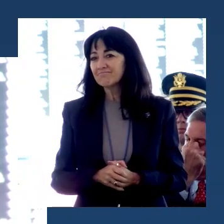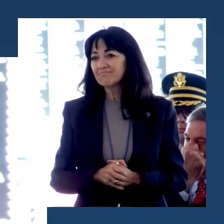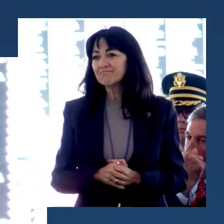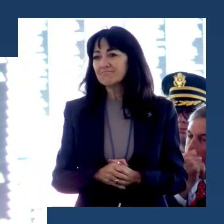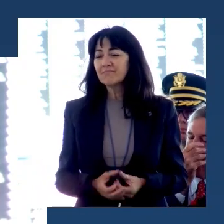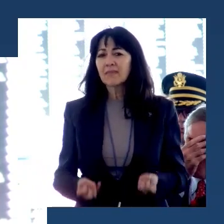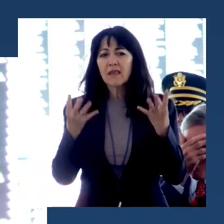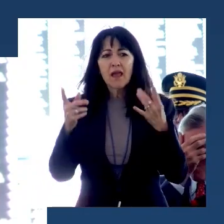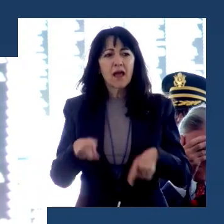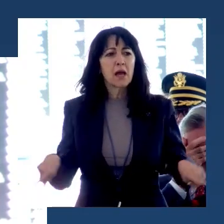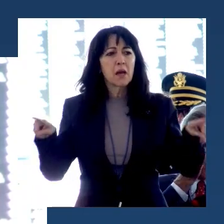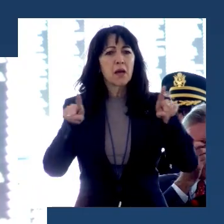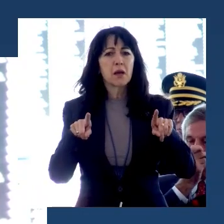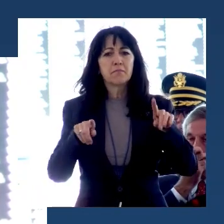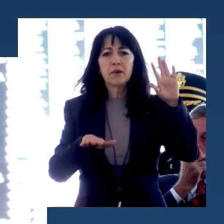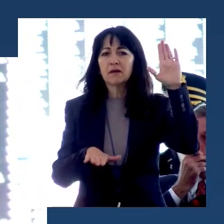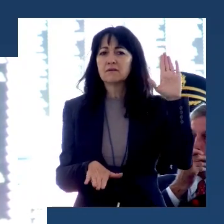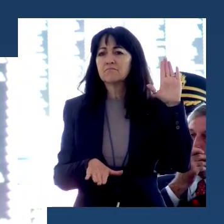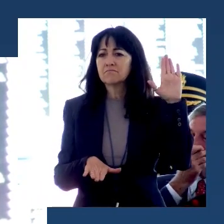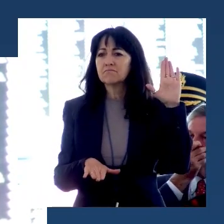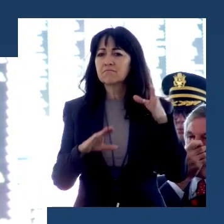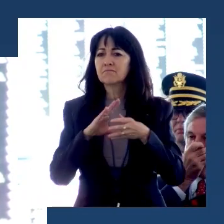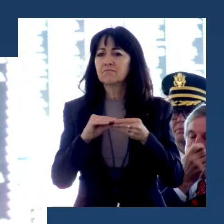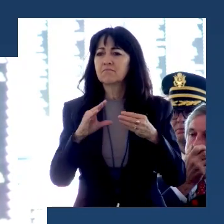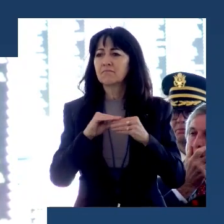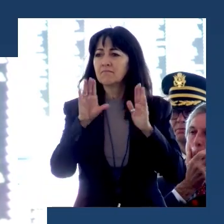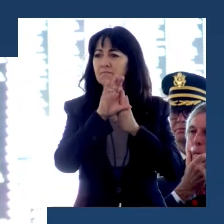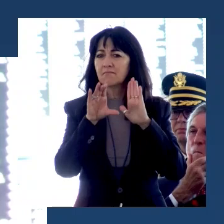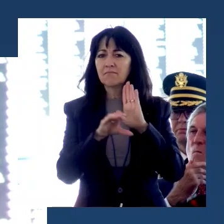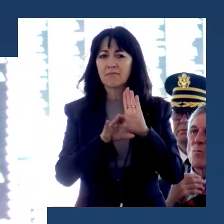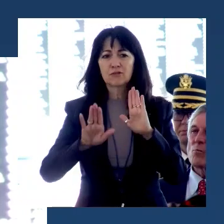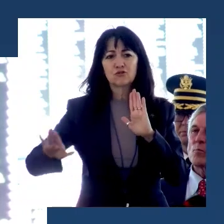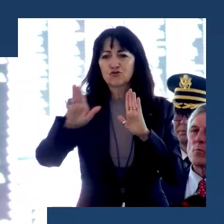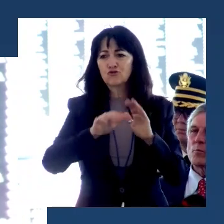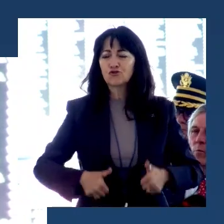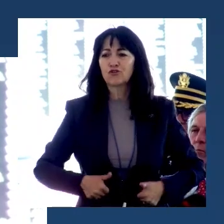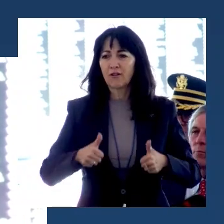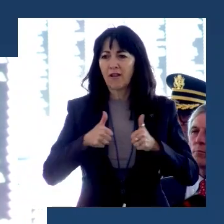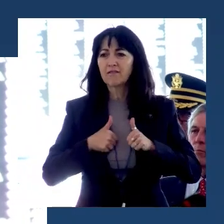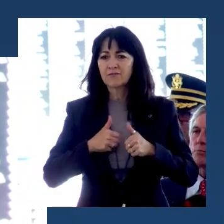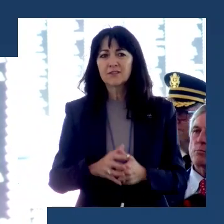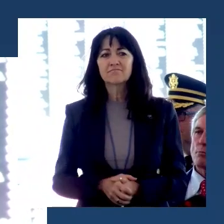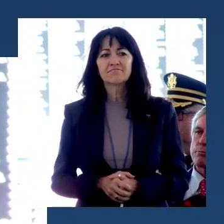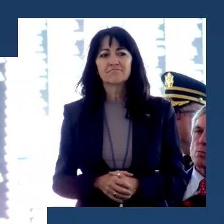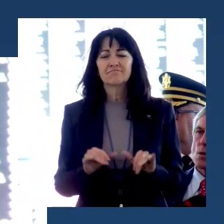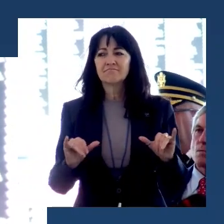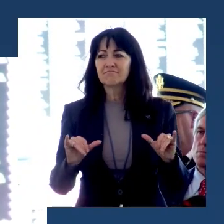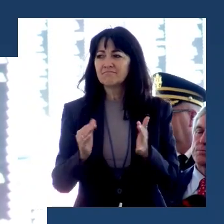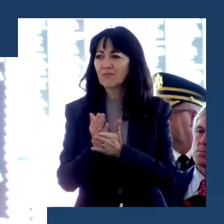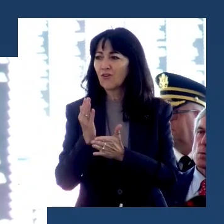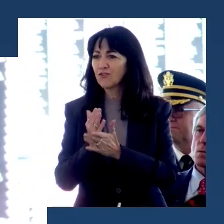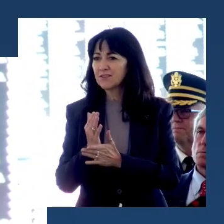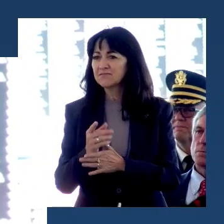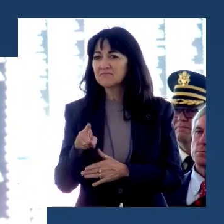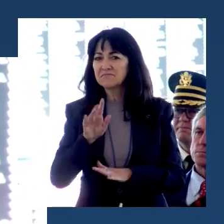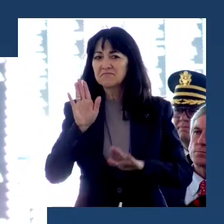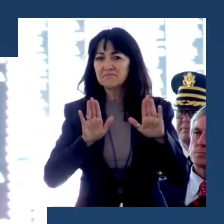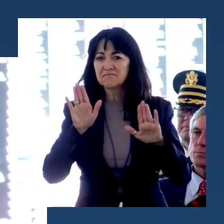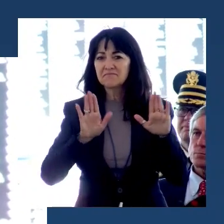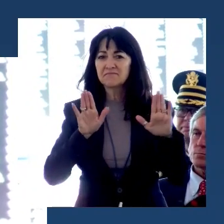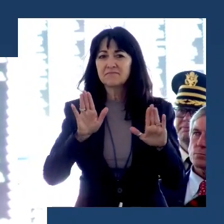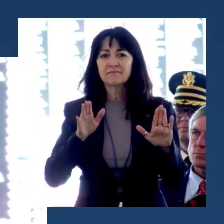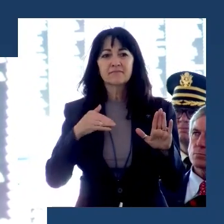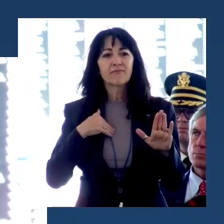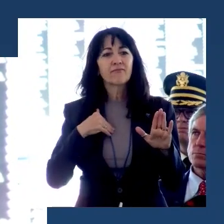How many of you have taken an oath to defend the country and Constitution in your life? All right. I don't know if you, I'm going to ask those